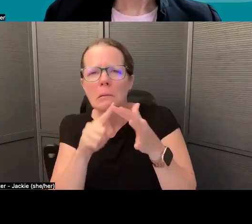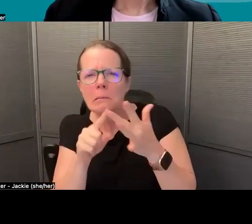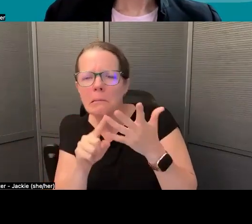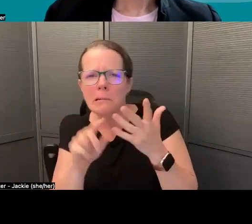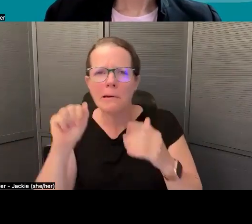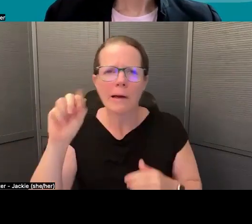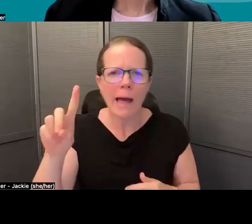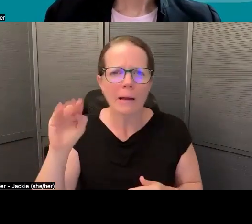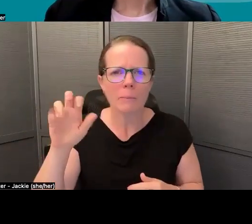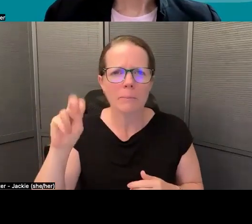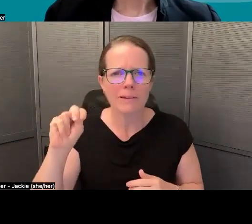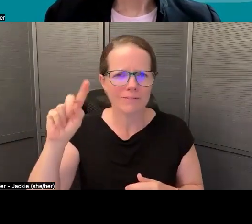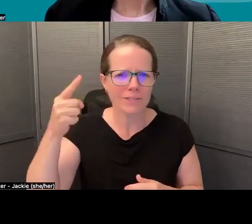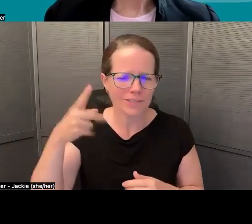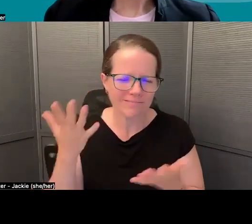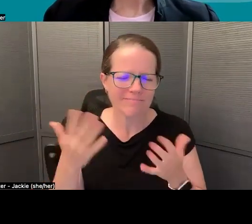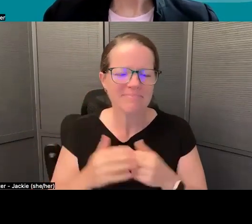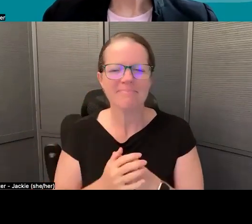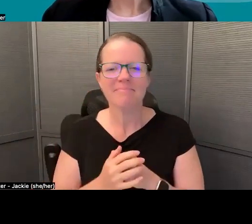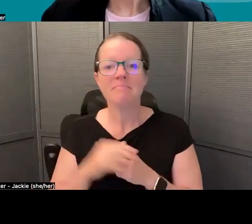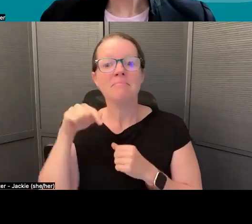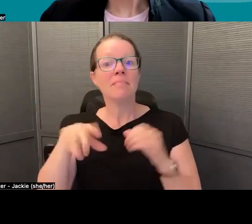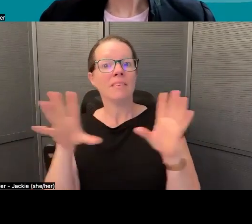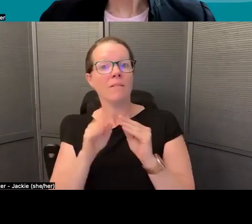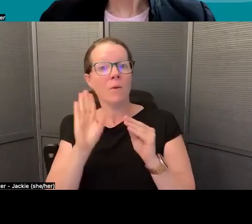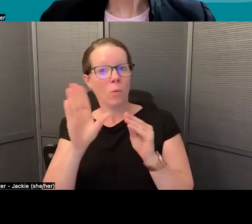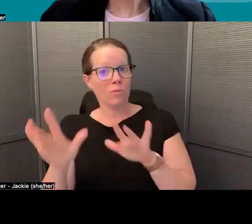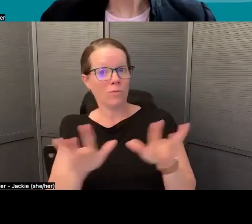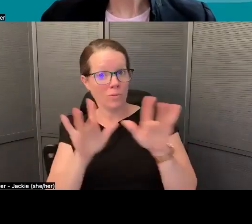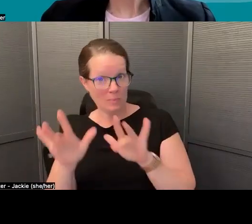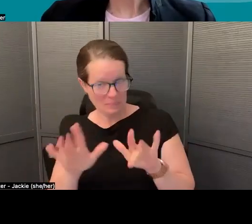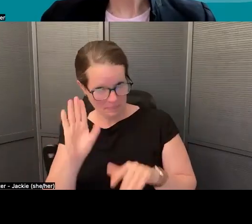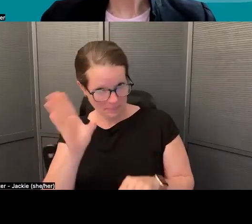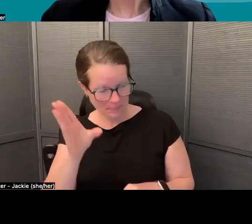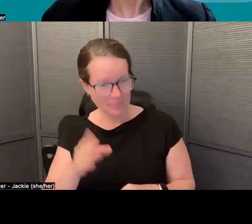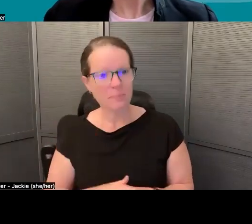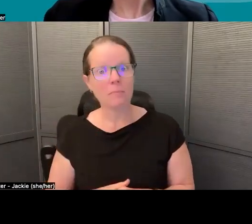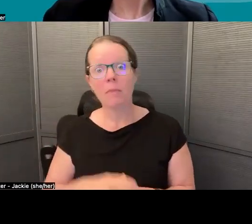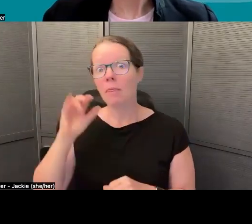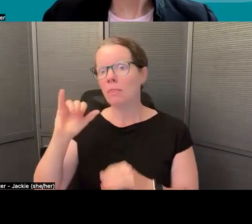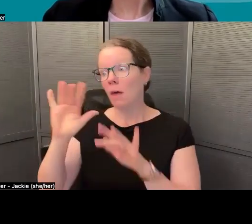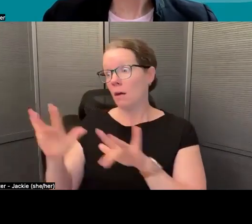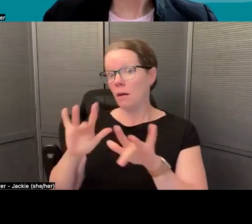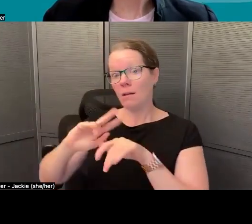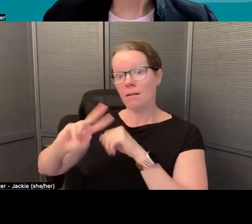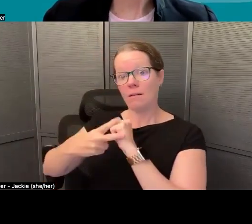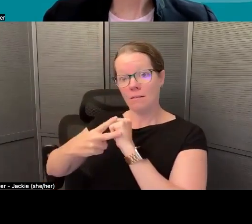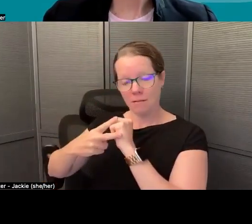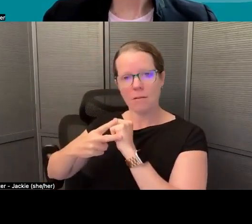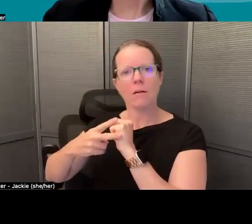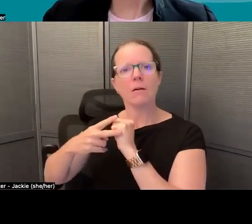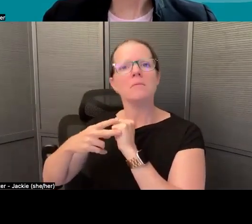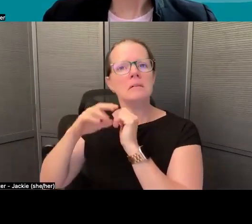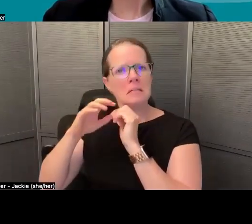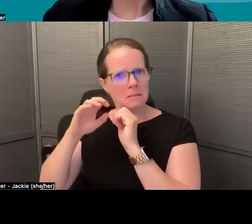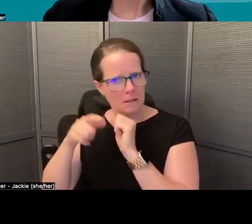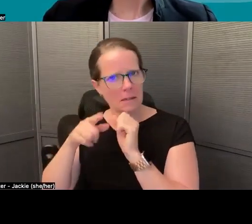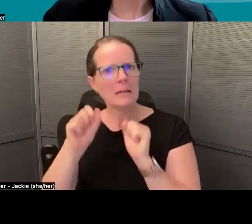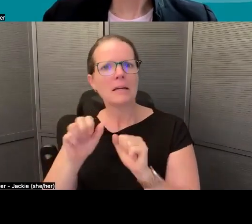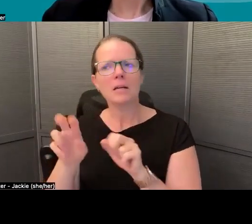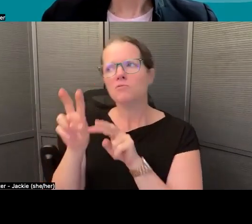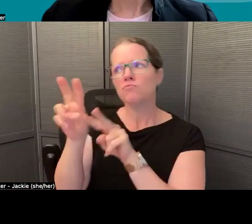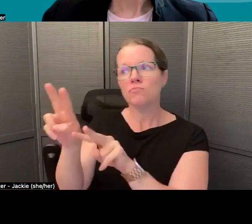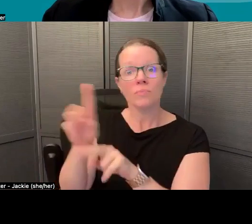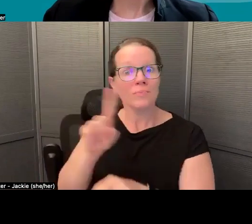So this conference is being recorded, and this recording will be made available following the conference on our